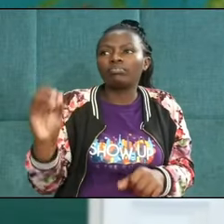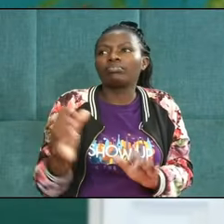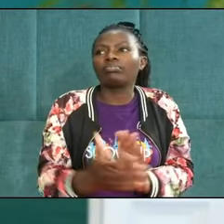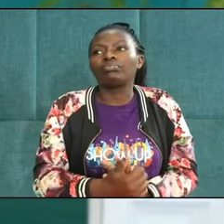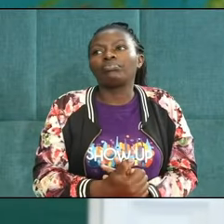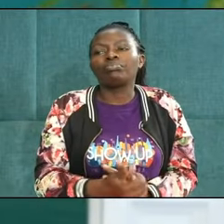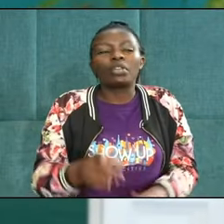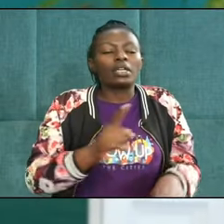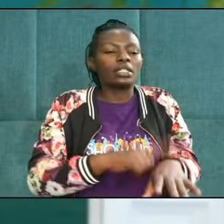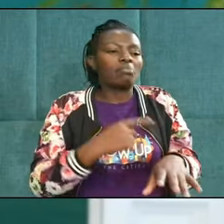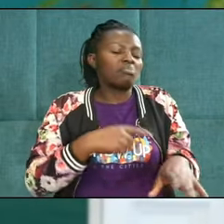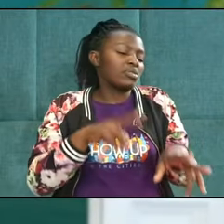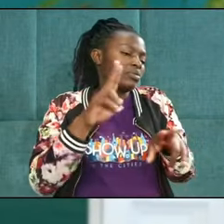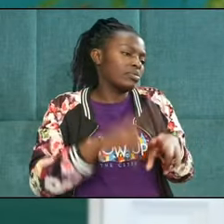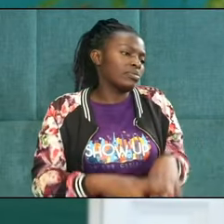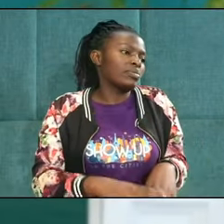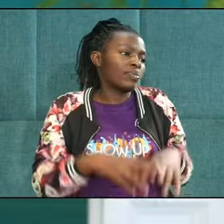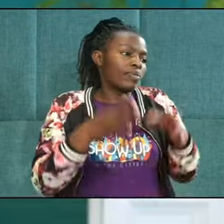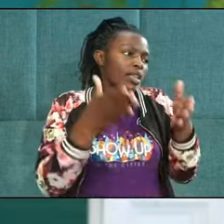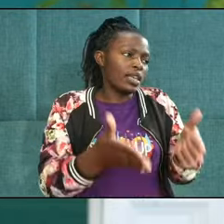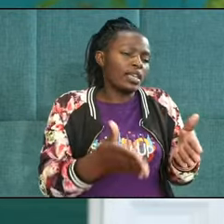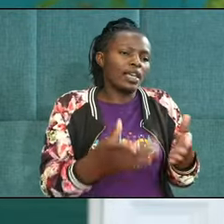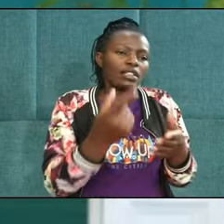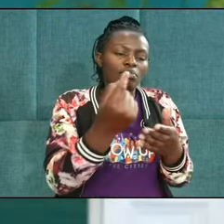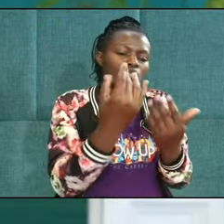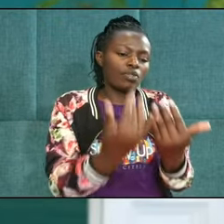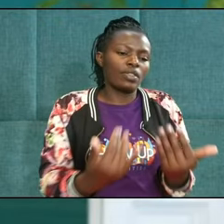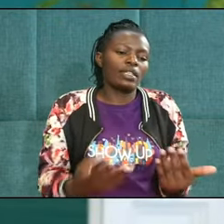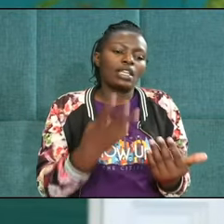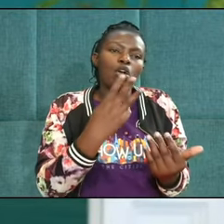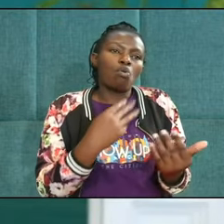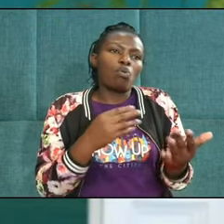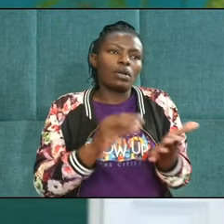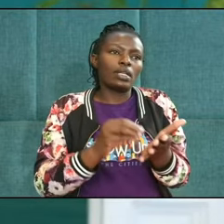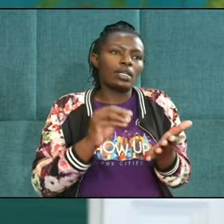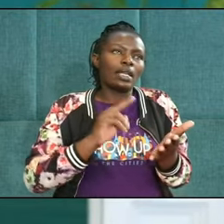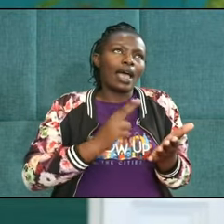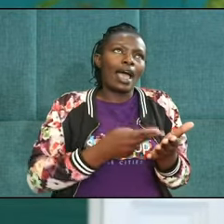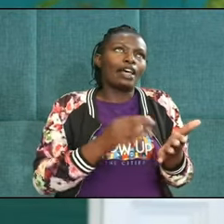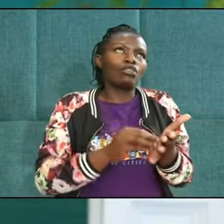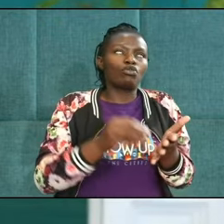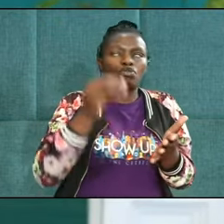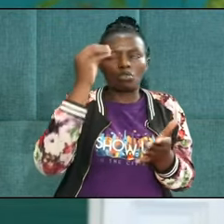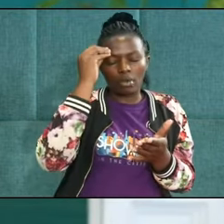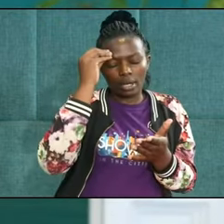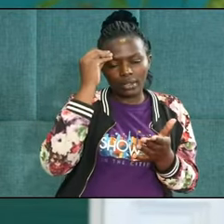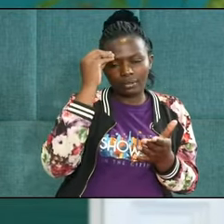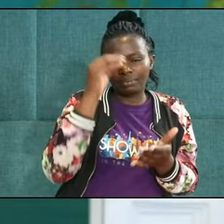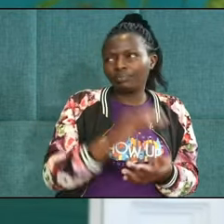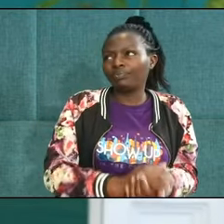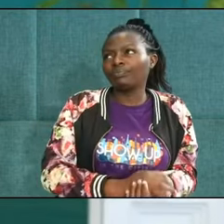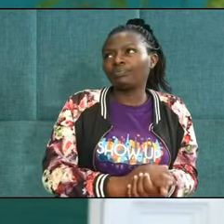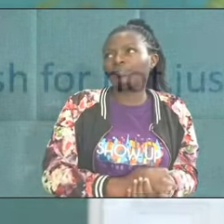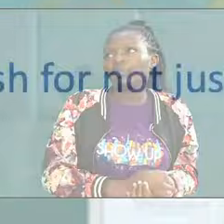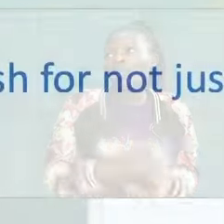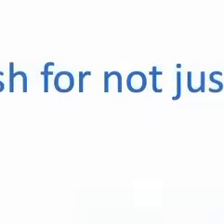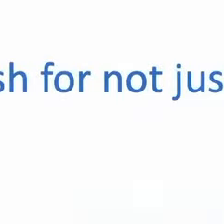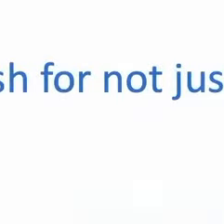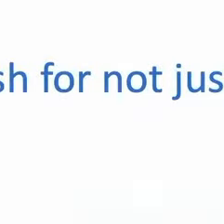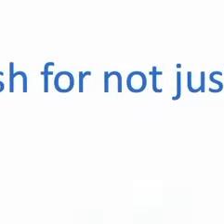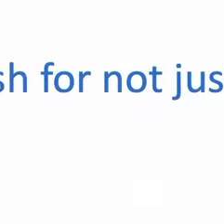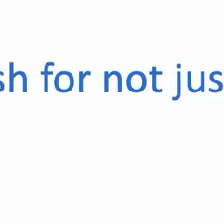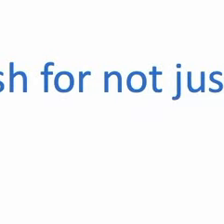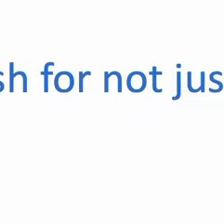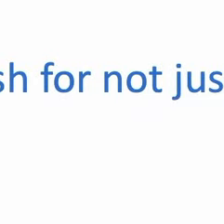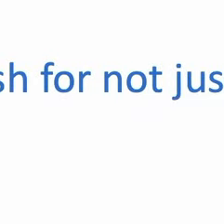take my seat, here are the few things that I want us to take with us home. Number one, from the two insurance policies. The